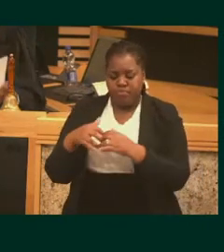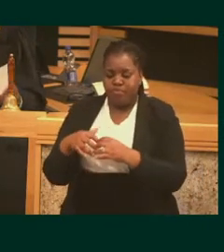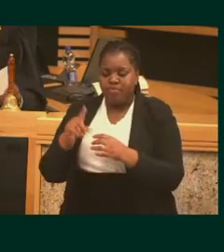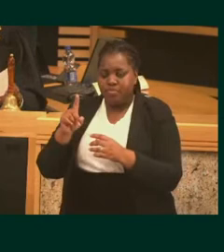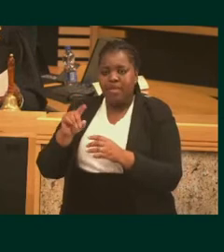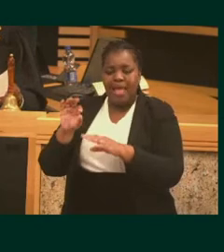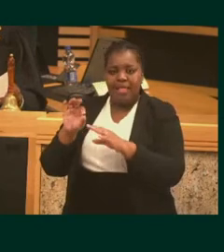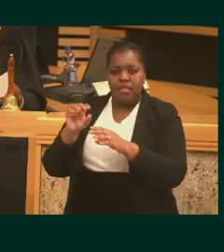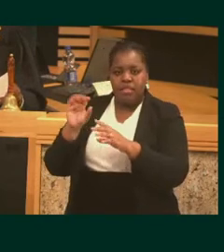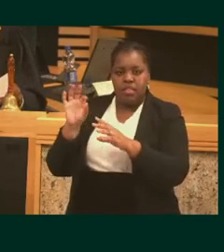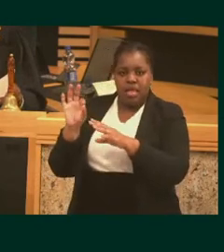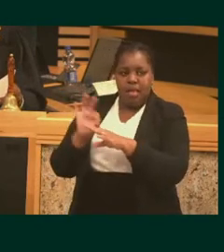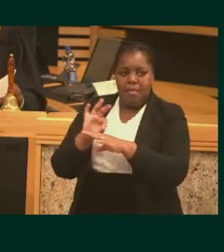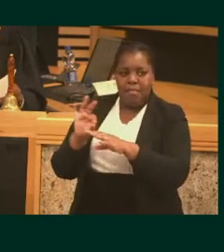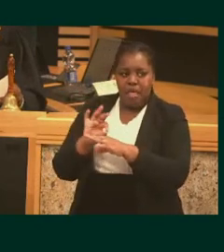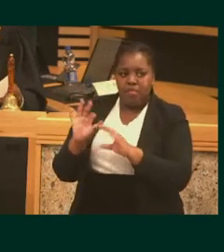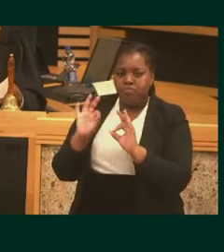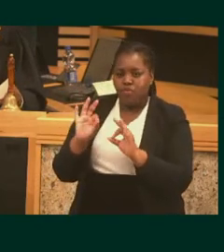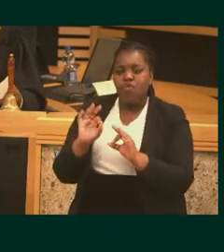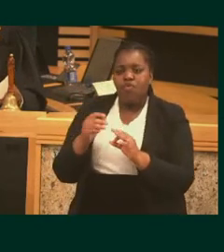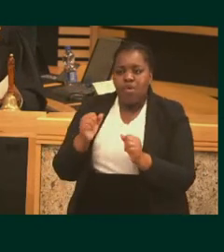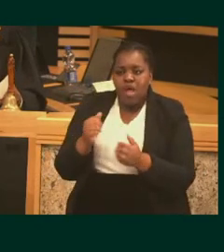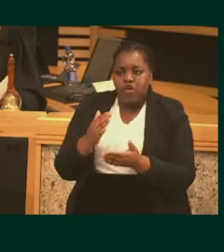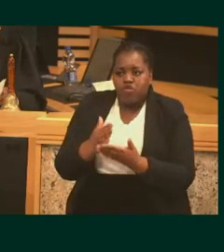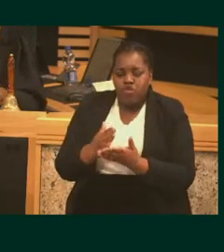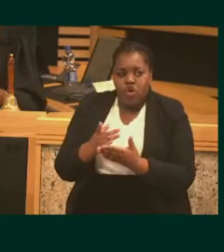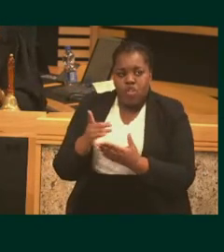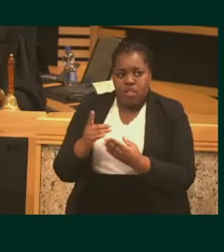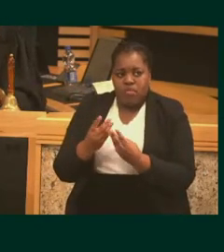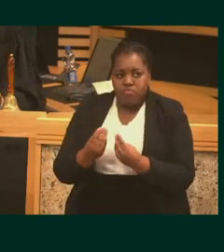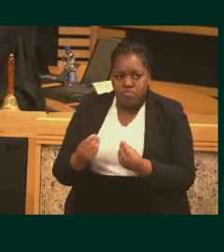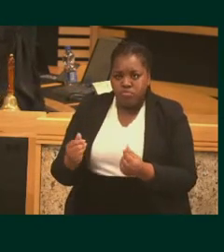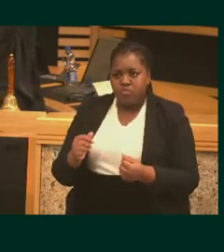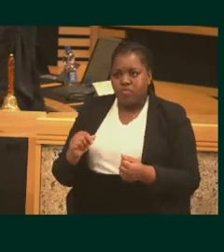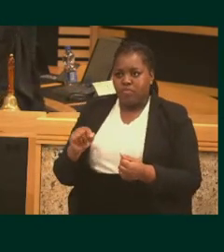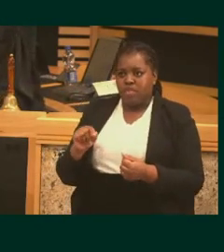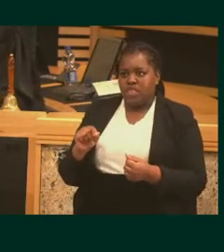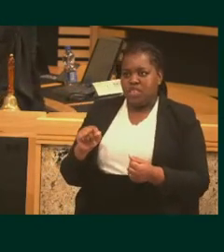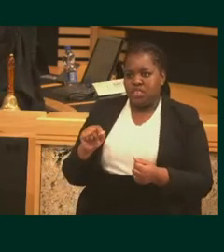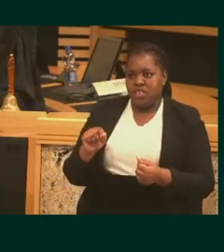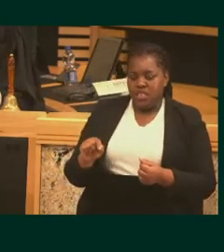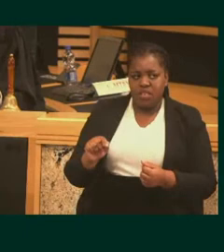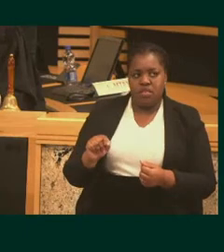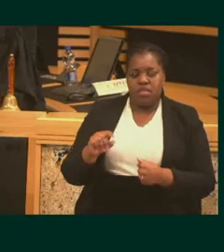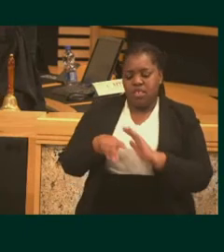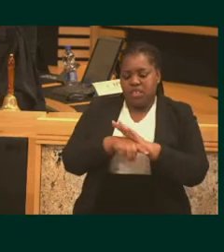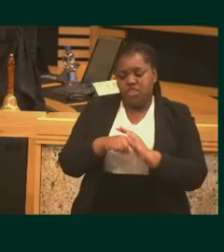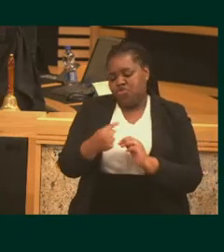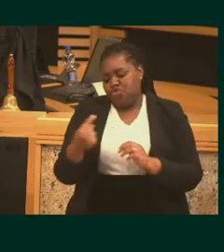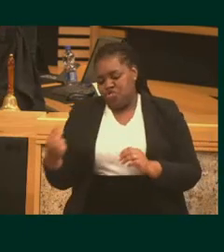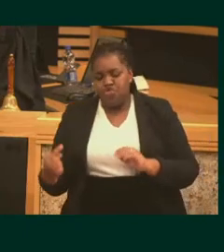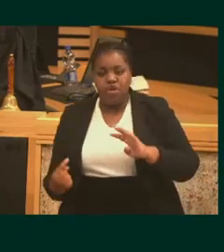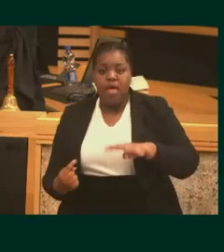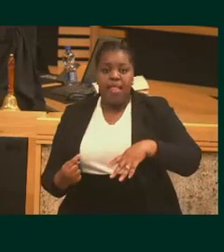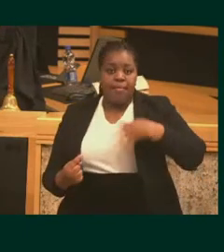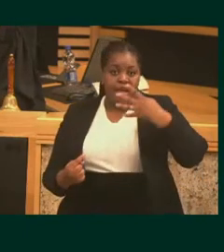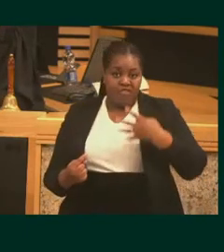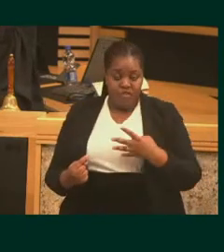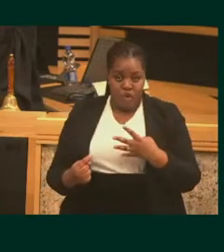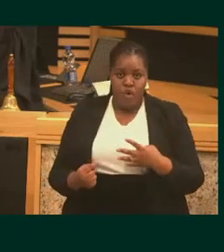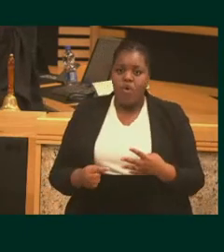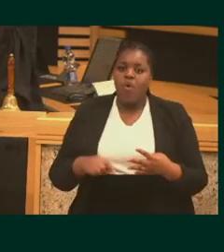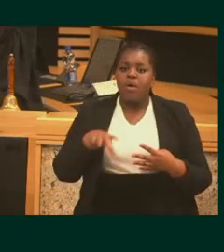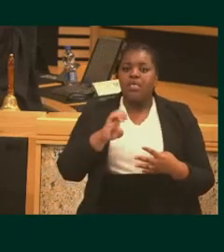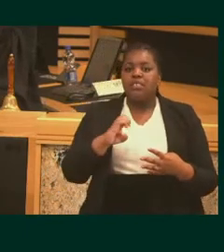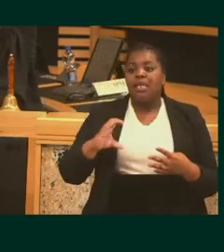plan for critical social relief distress interventions in every district and four that the Eastern